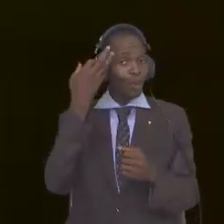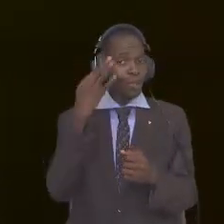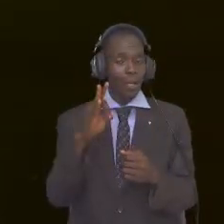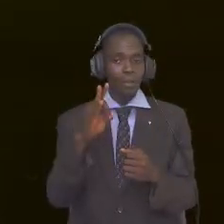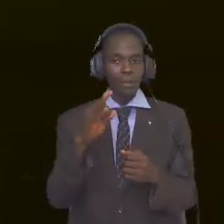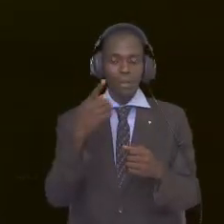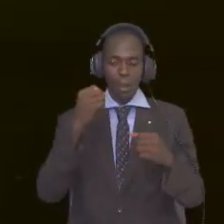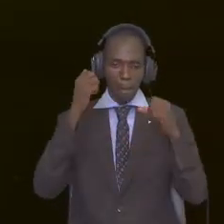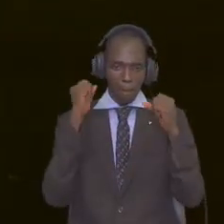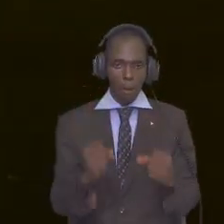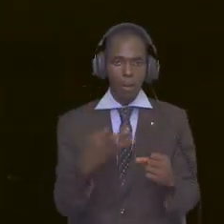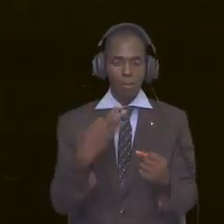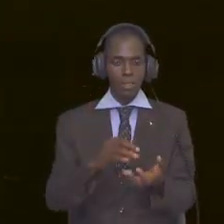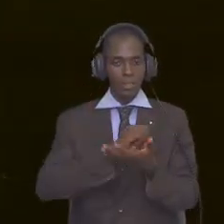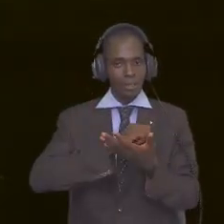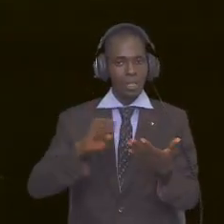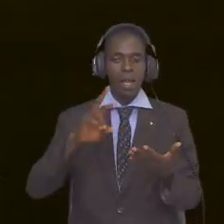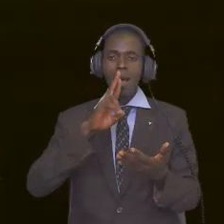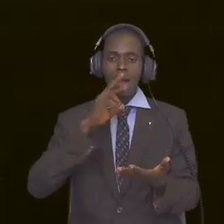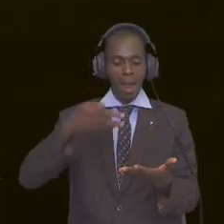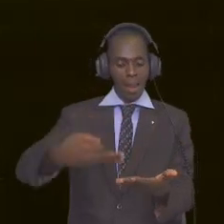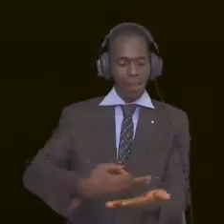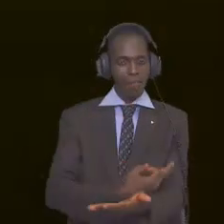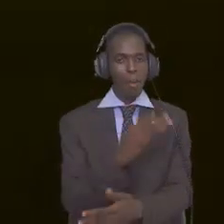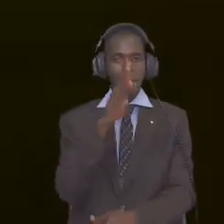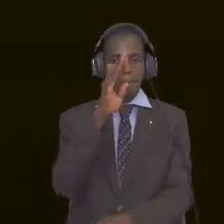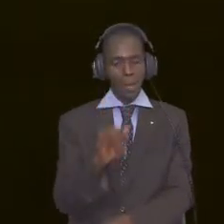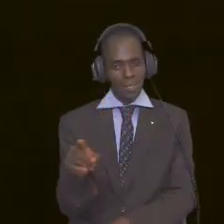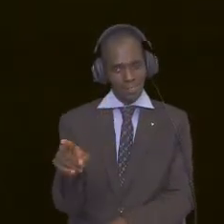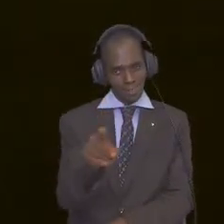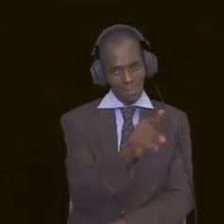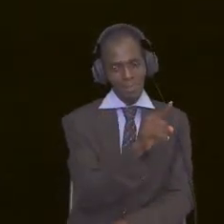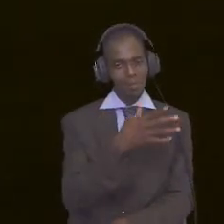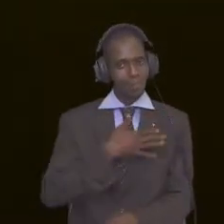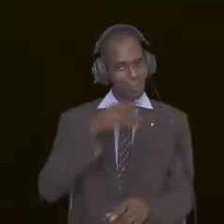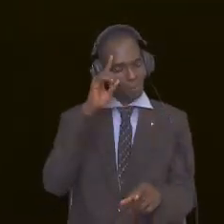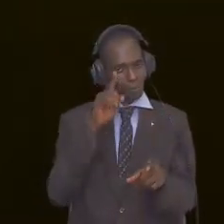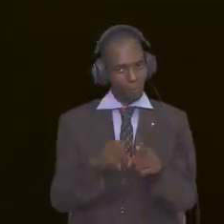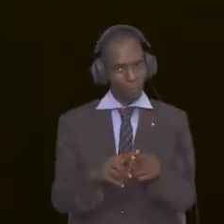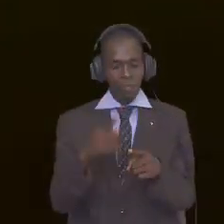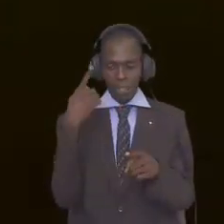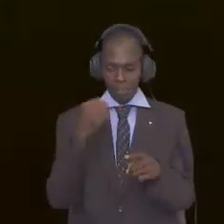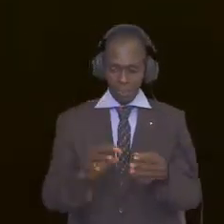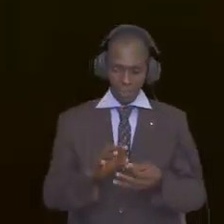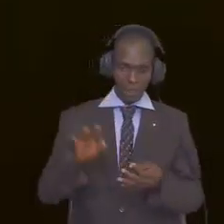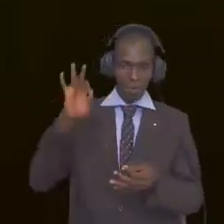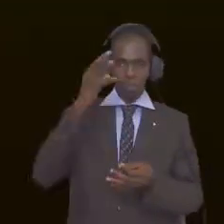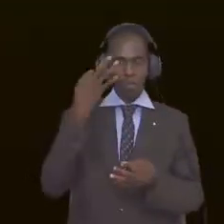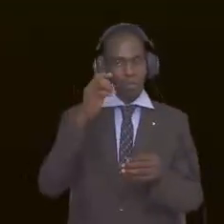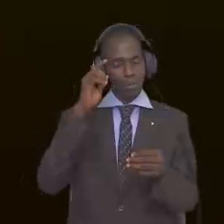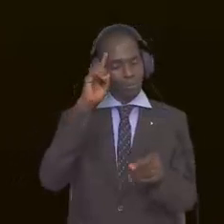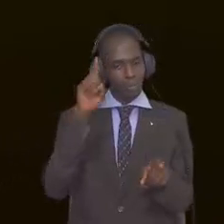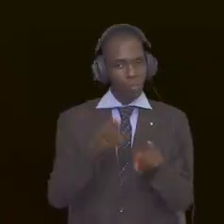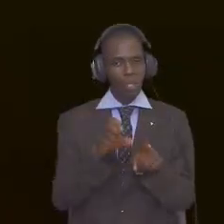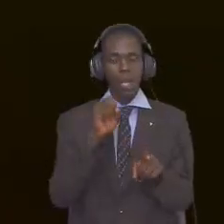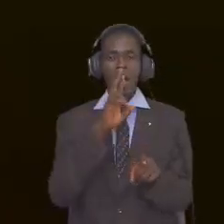the saints are refreshed by thee, brother. The bowels of the saints are refreshed. I